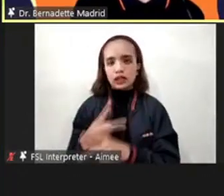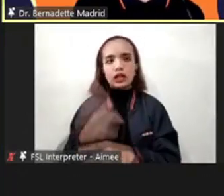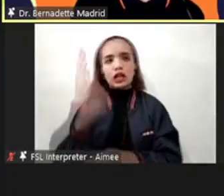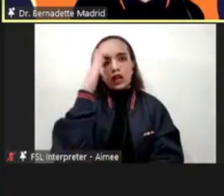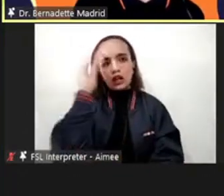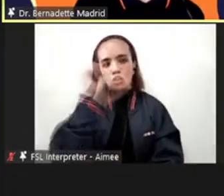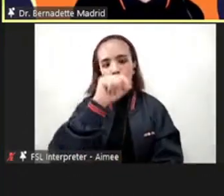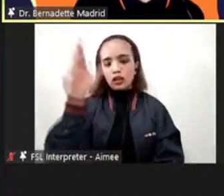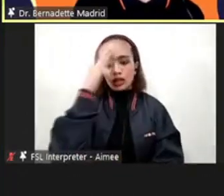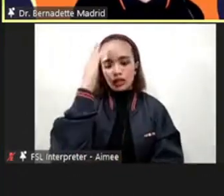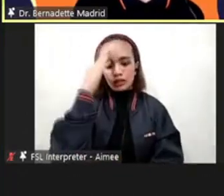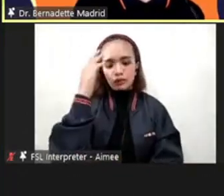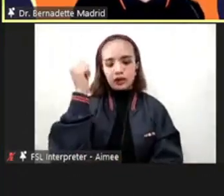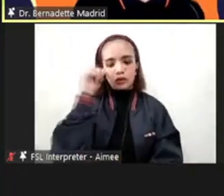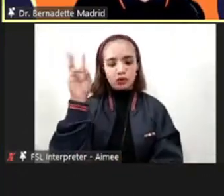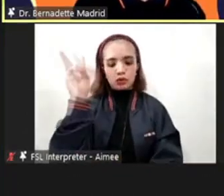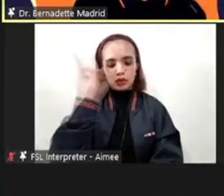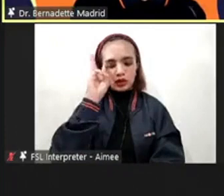that. And the reason,